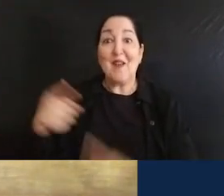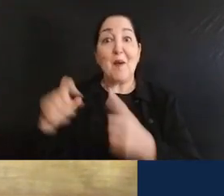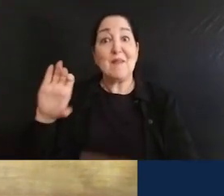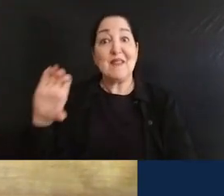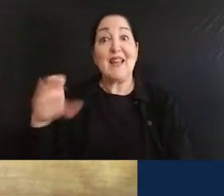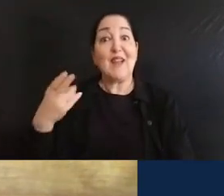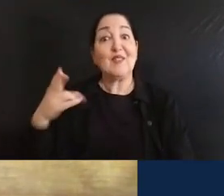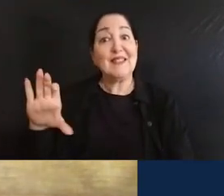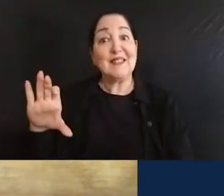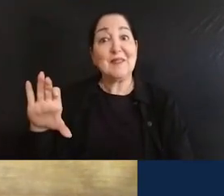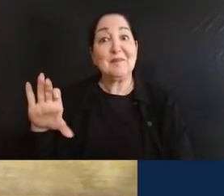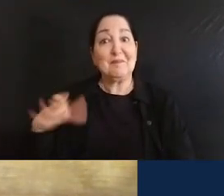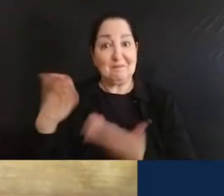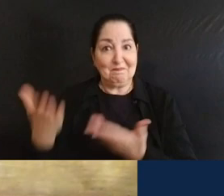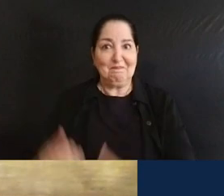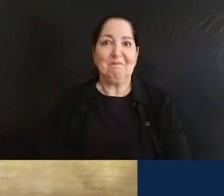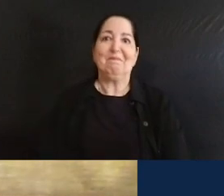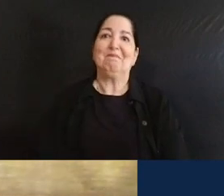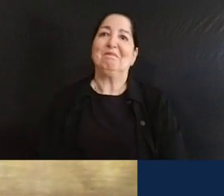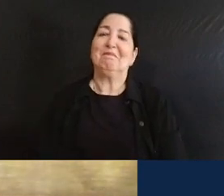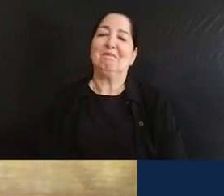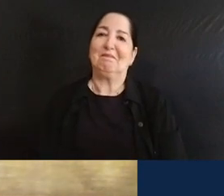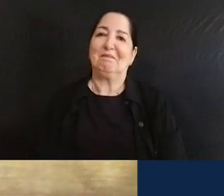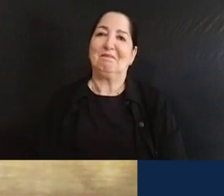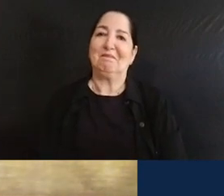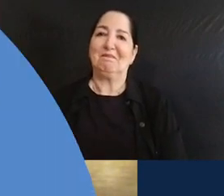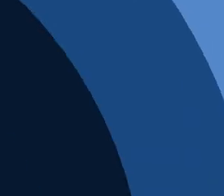you from CHC.